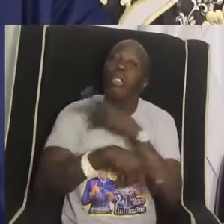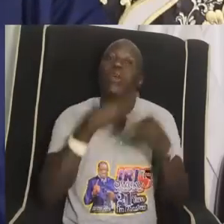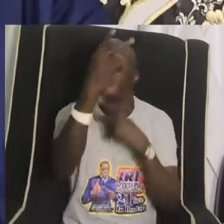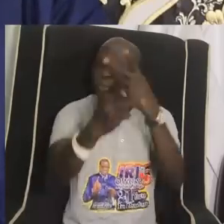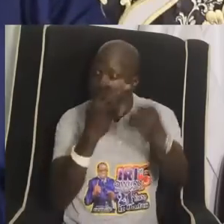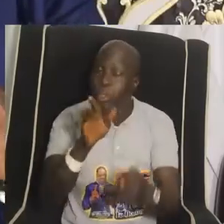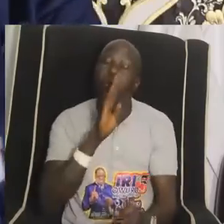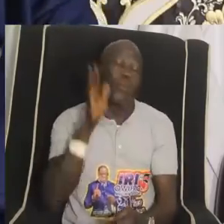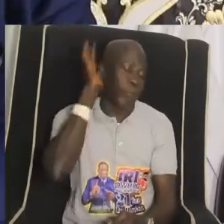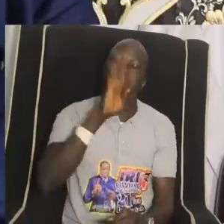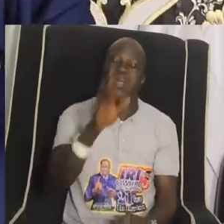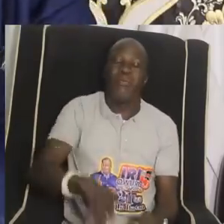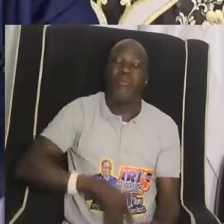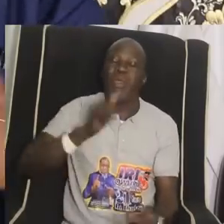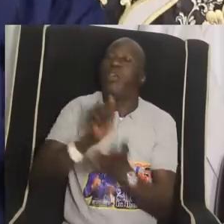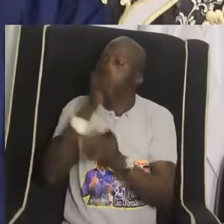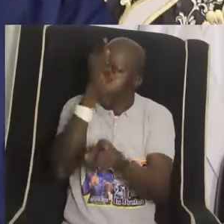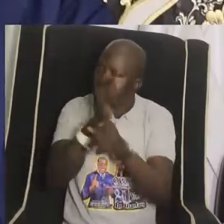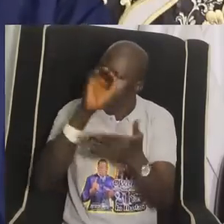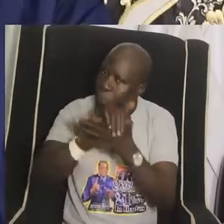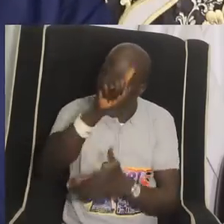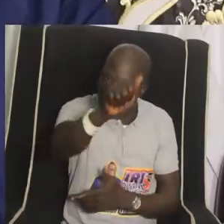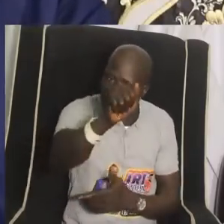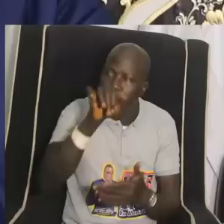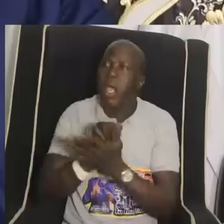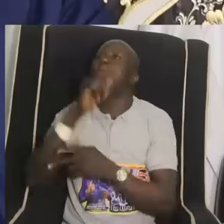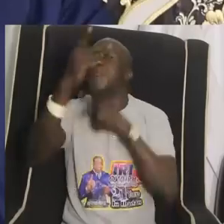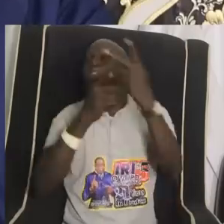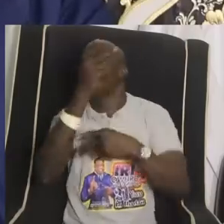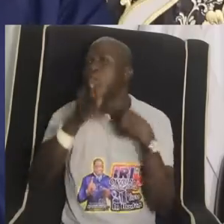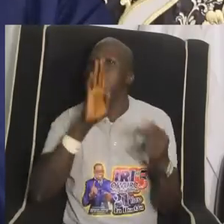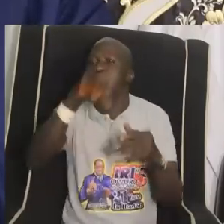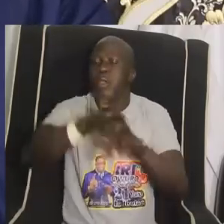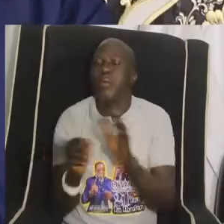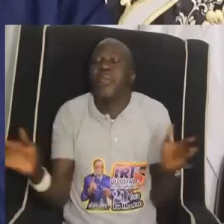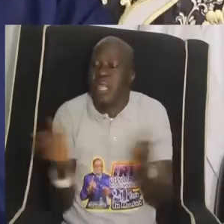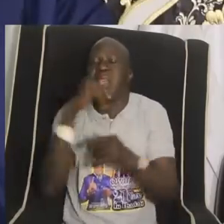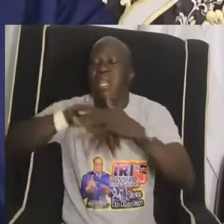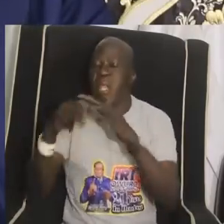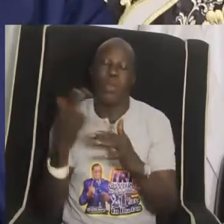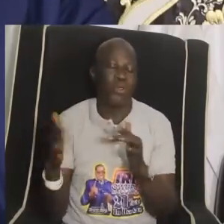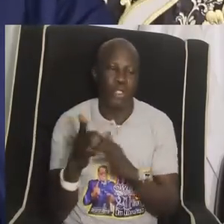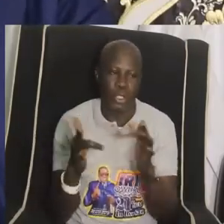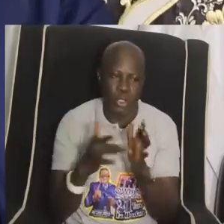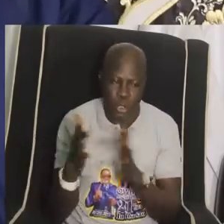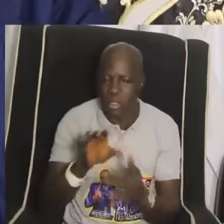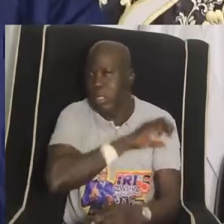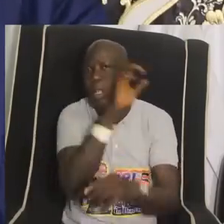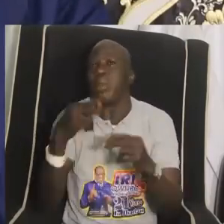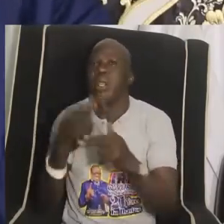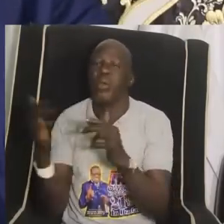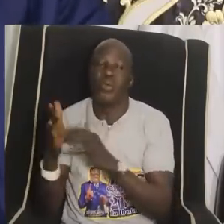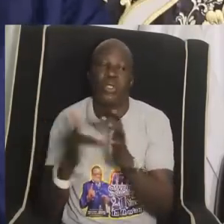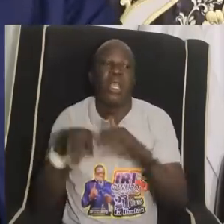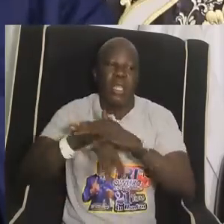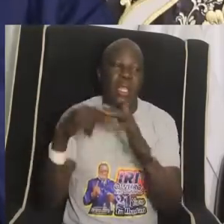your vision will be fulfilled. Yours is to believe. That your vision will be accomplished in the name of Jesus.